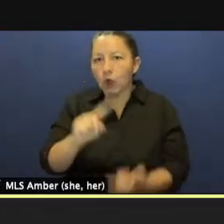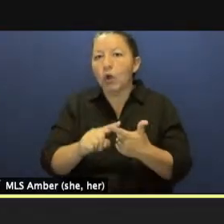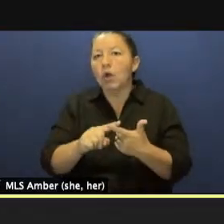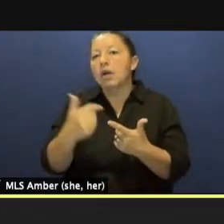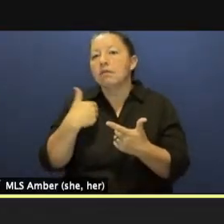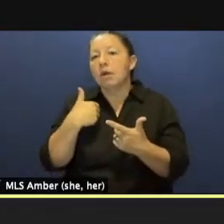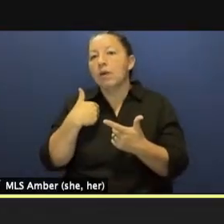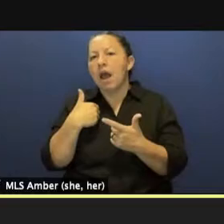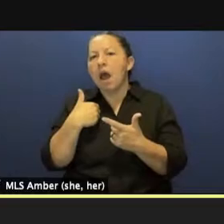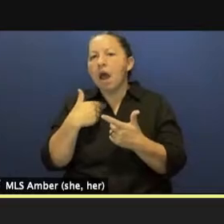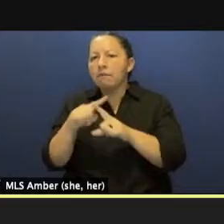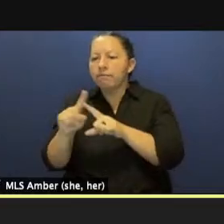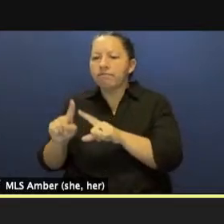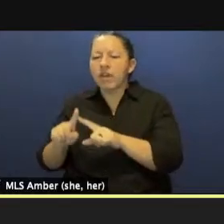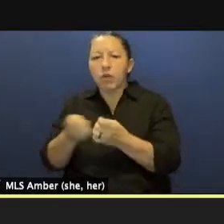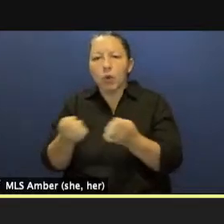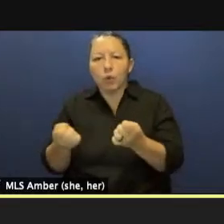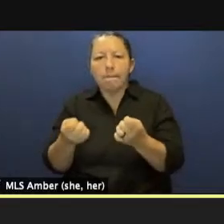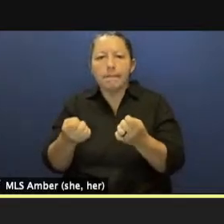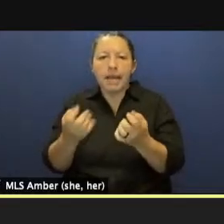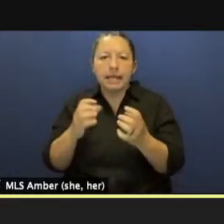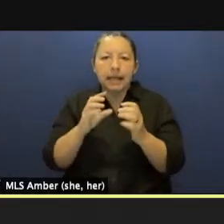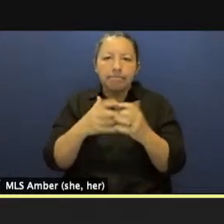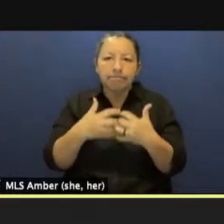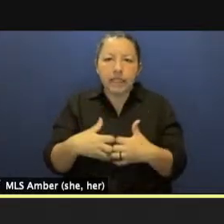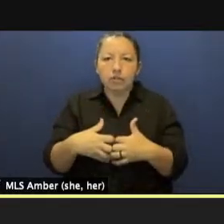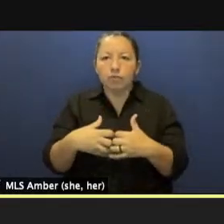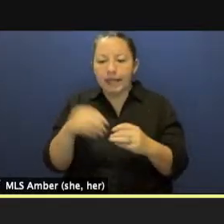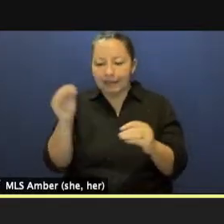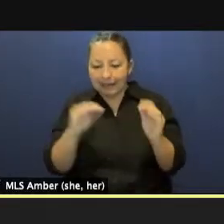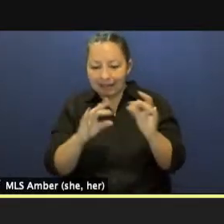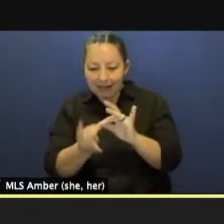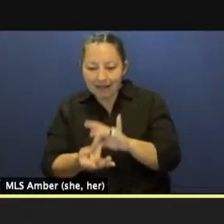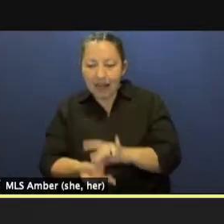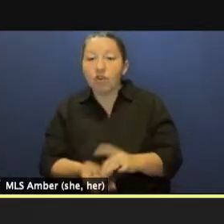down there looking at the surface underneath the rover and any of the